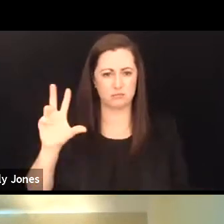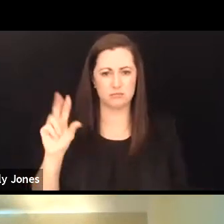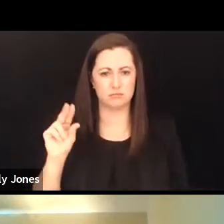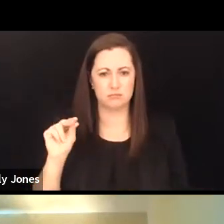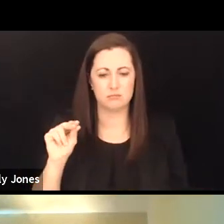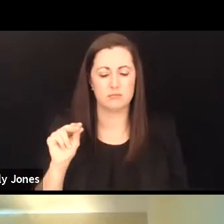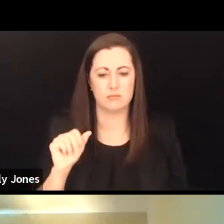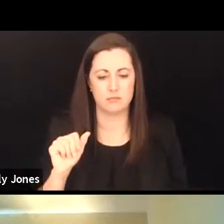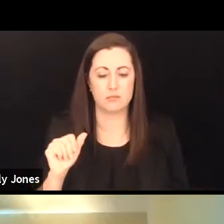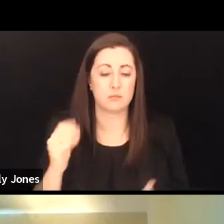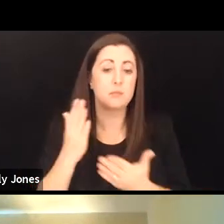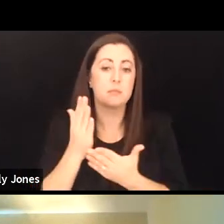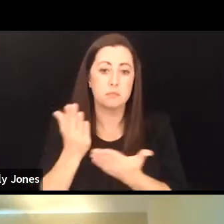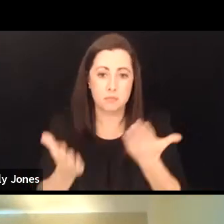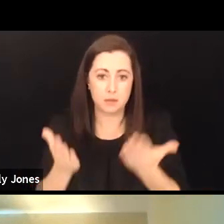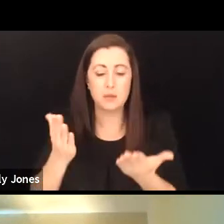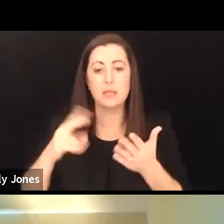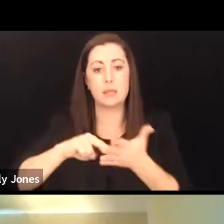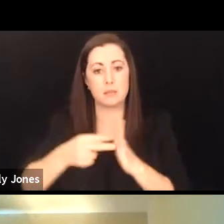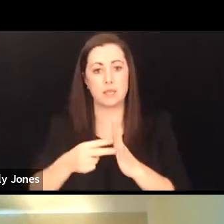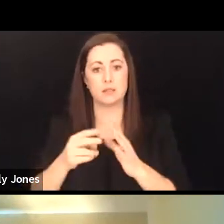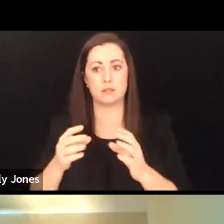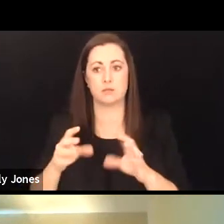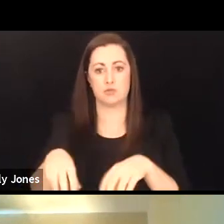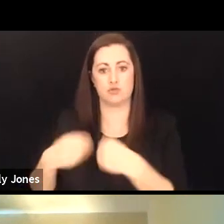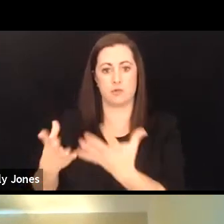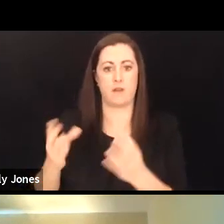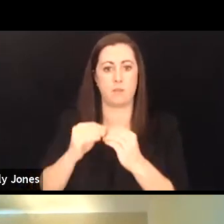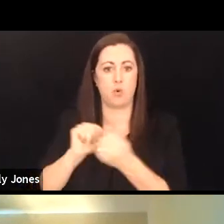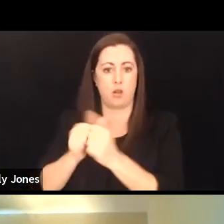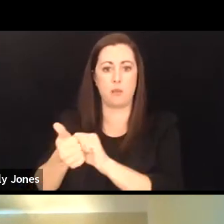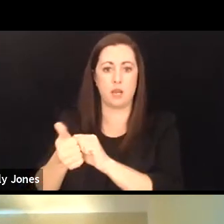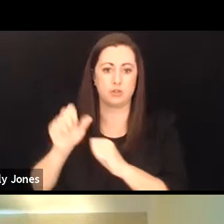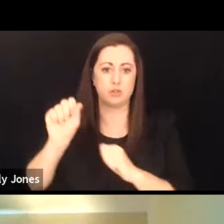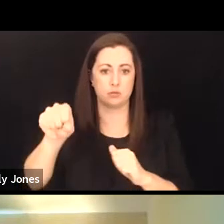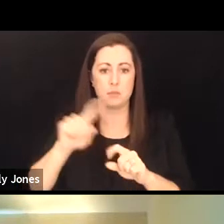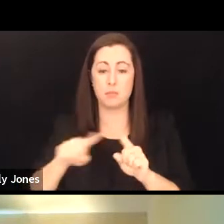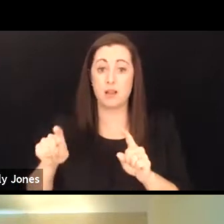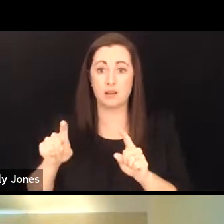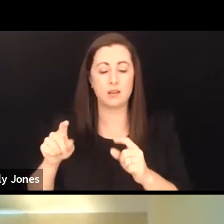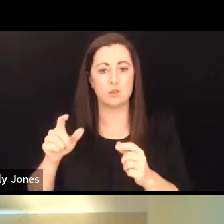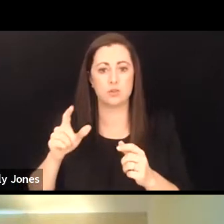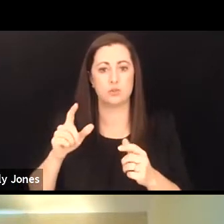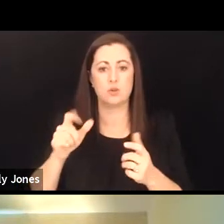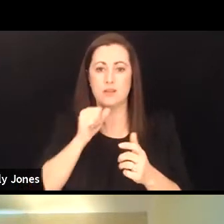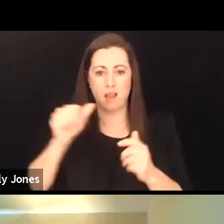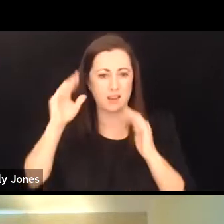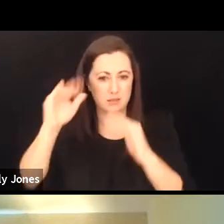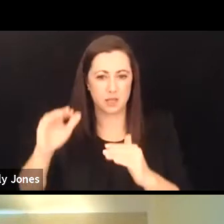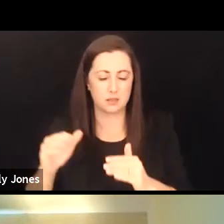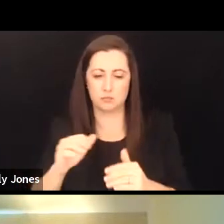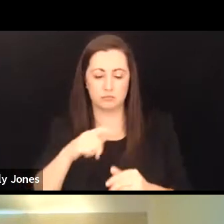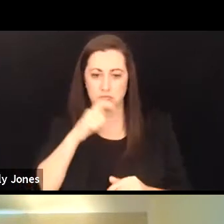For some, it may mean some more accommodations, but it doesn't mean it needs to be compromised.